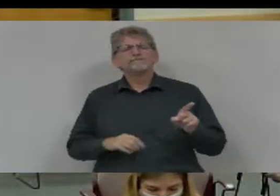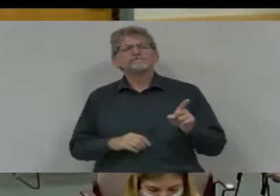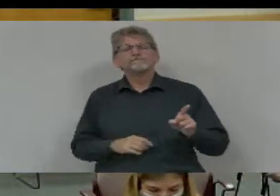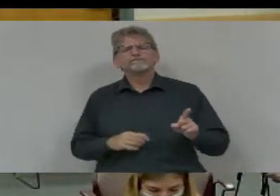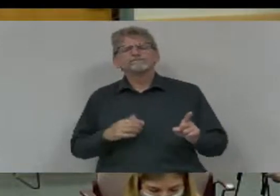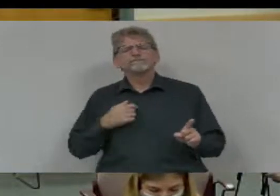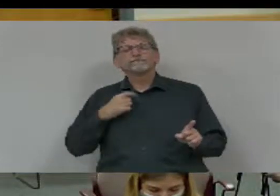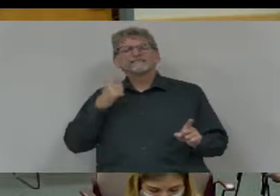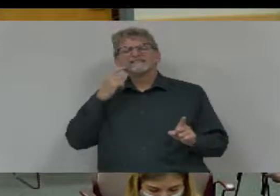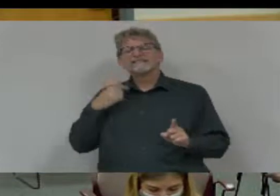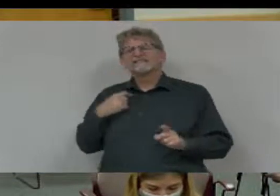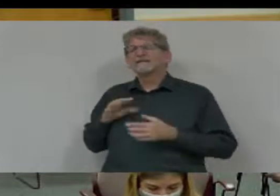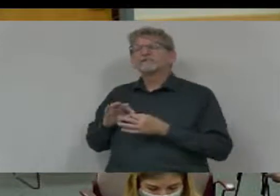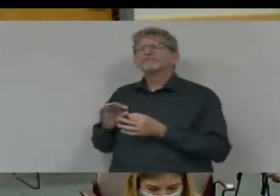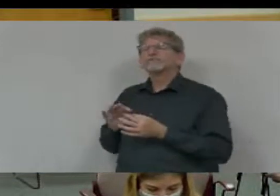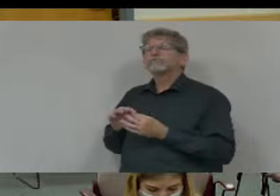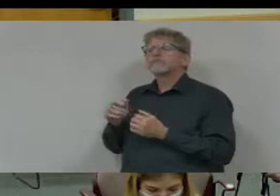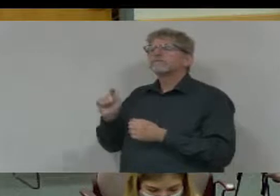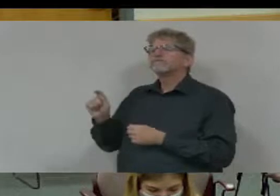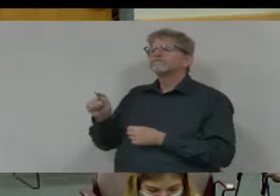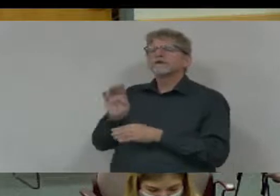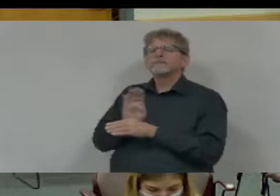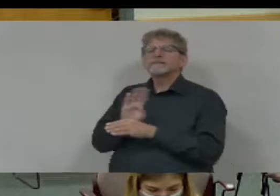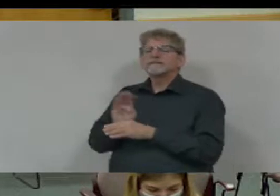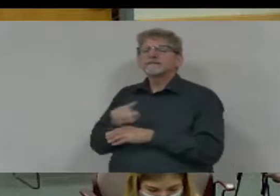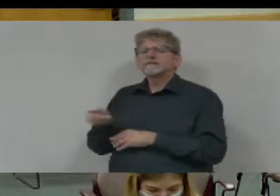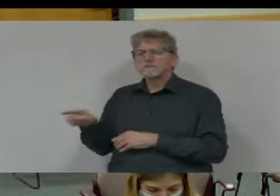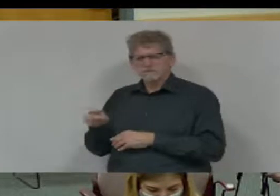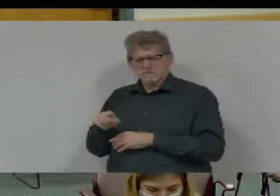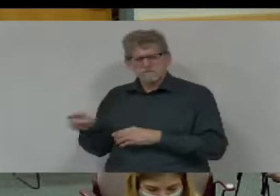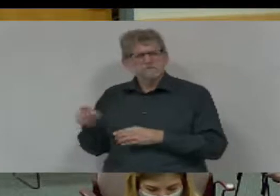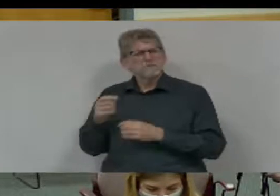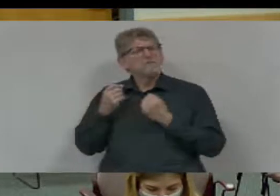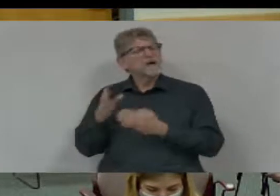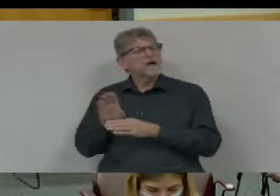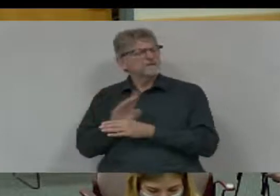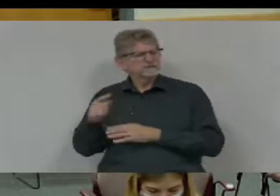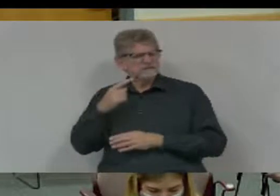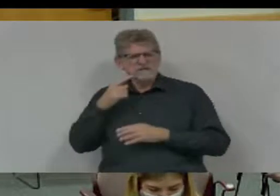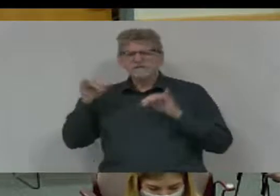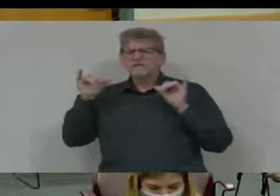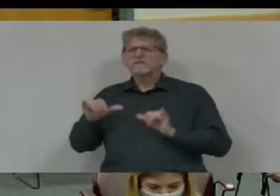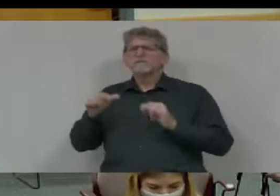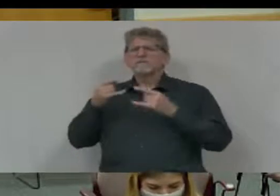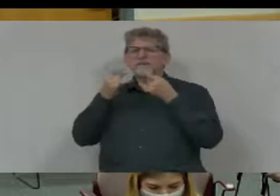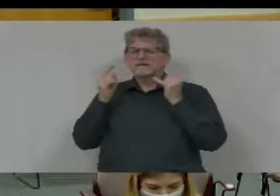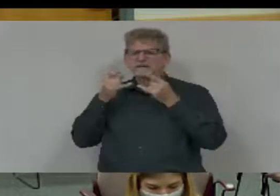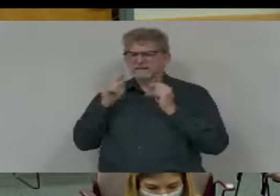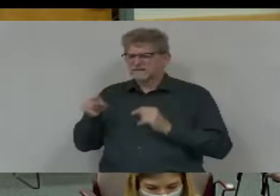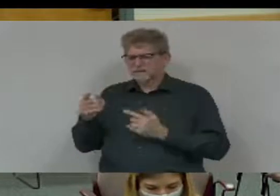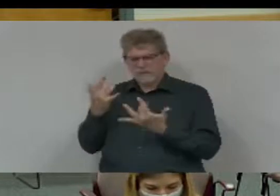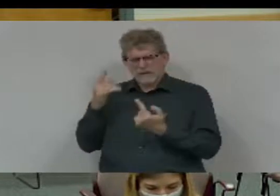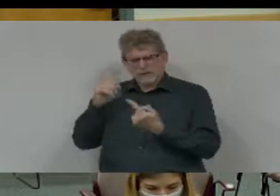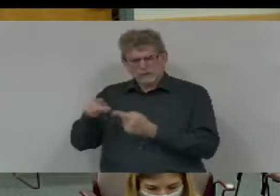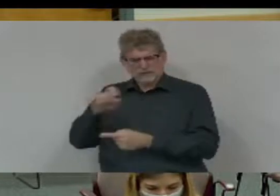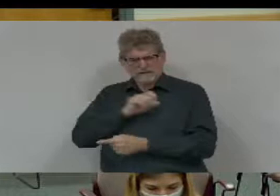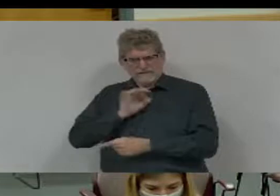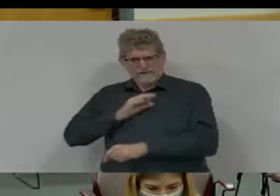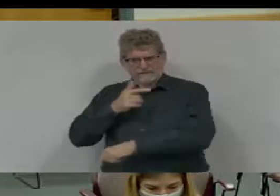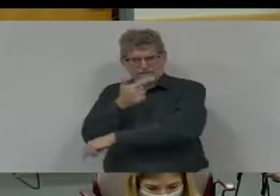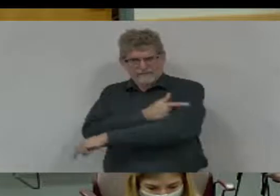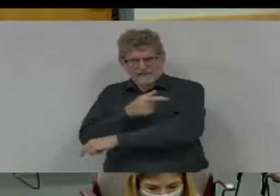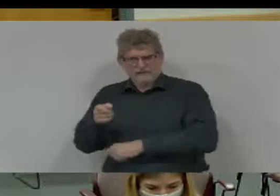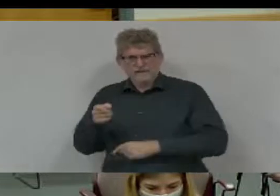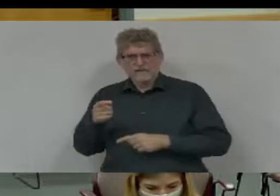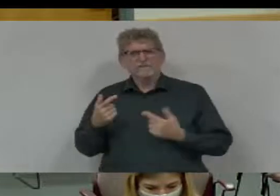area. Many of them plan to keep mask requirements in place for a little while longer, at least until their staff can get vaccinated, but noted it's difficult to enforce